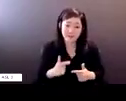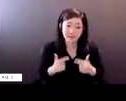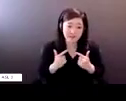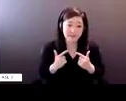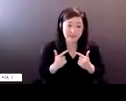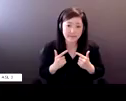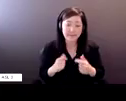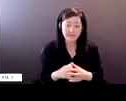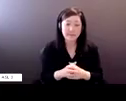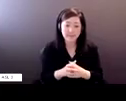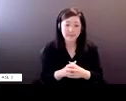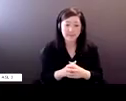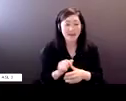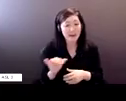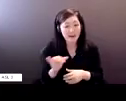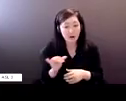and are safe.